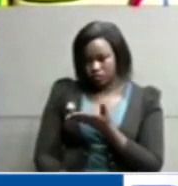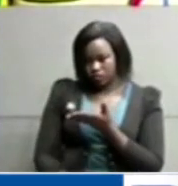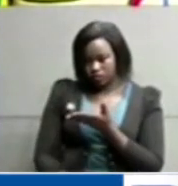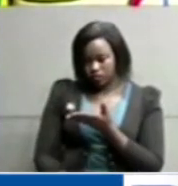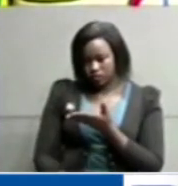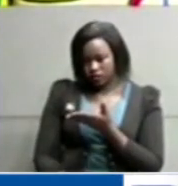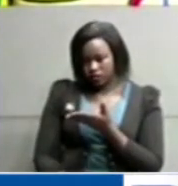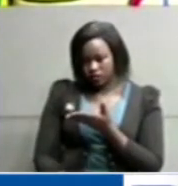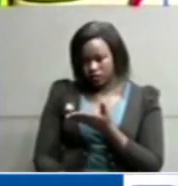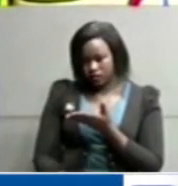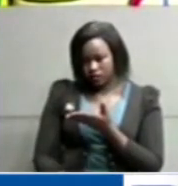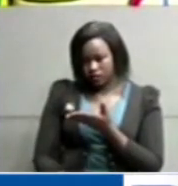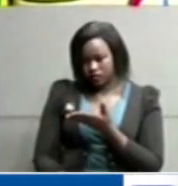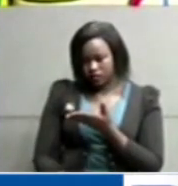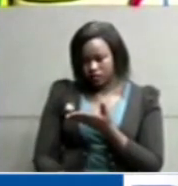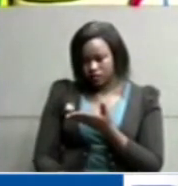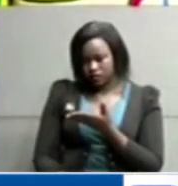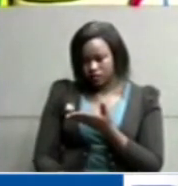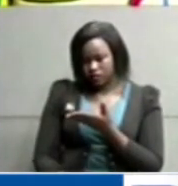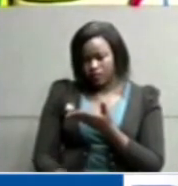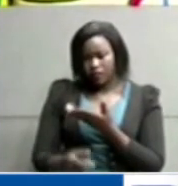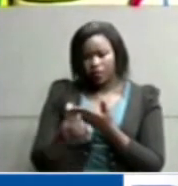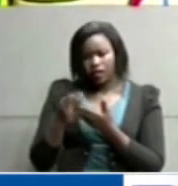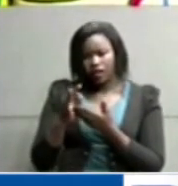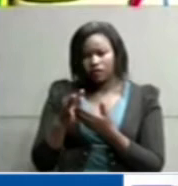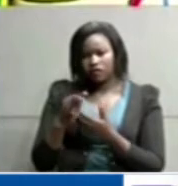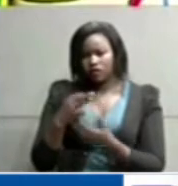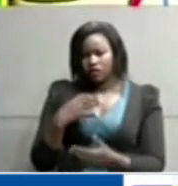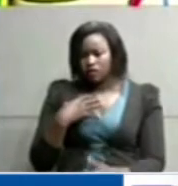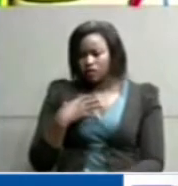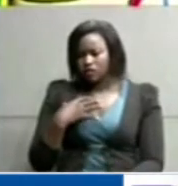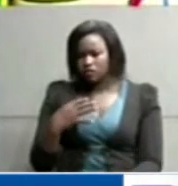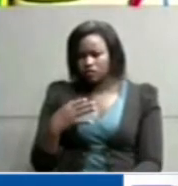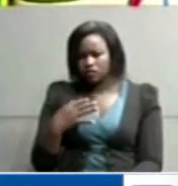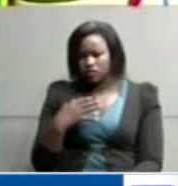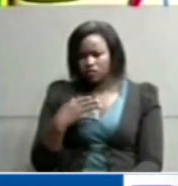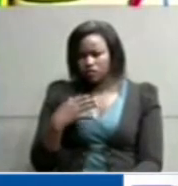Mm-hmm. When you breathe nearby, does it bring droplets?